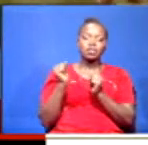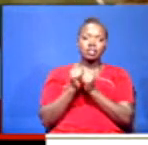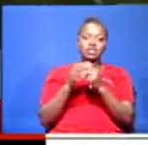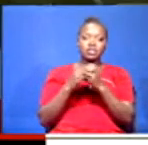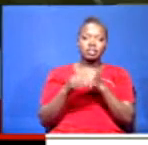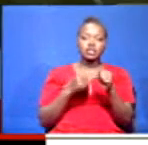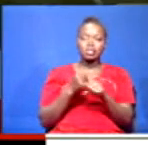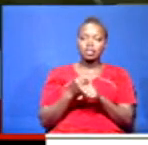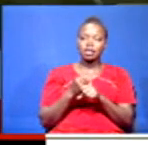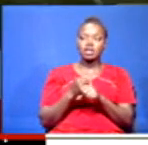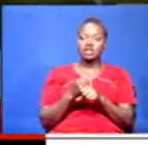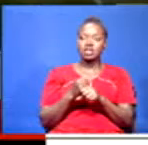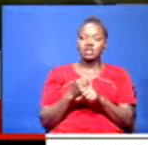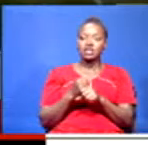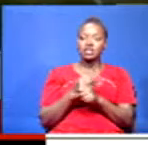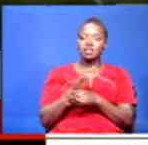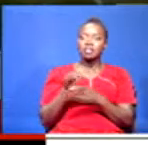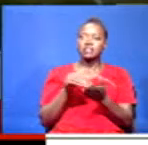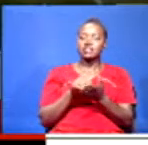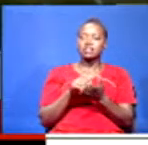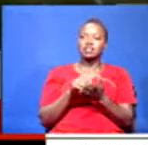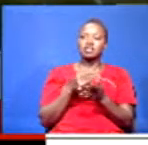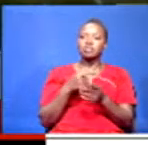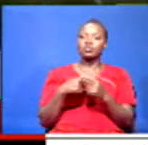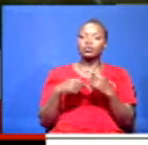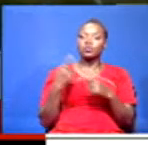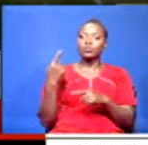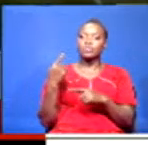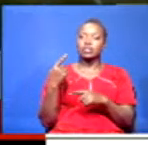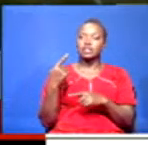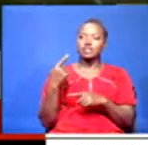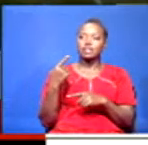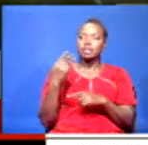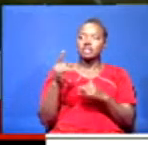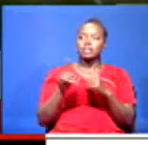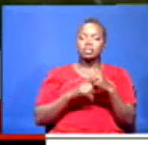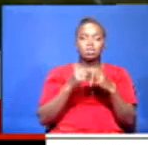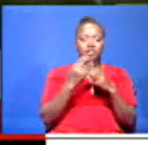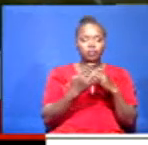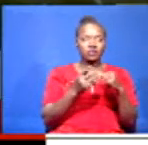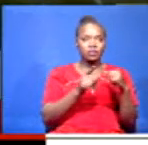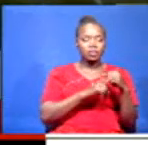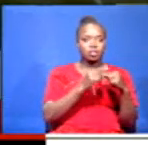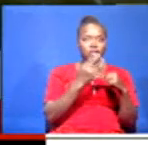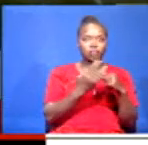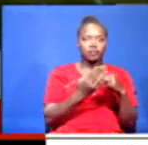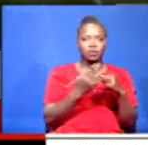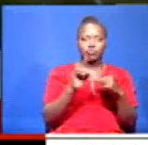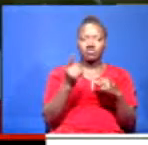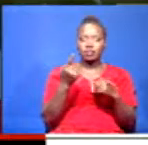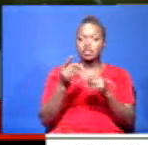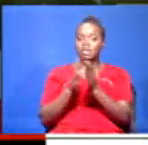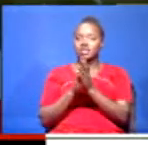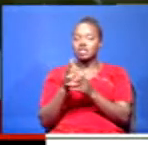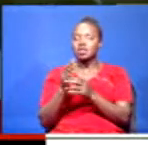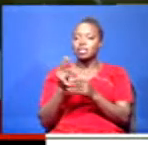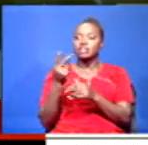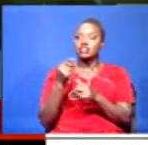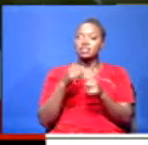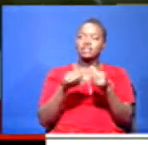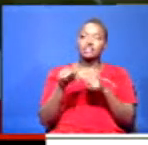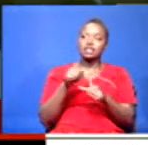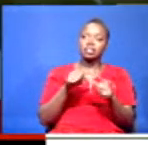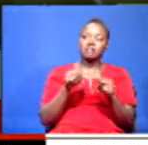nervous start on her centre court debut to beat Alison Van 6-4, 6-4 on the first and second set. Backed by an enthusiastic